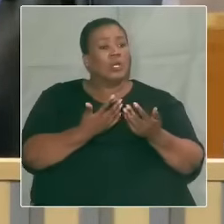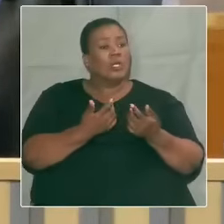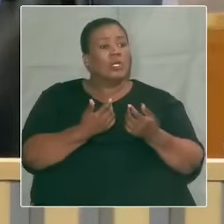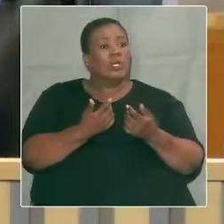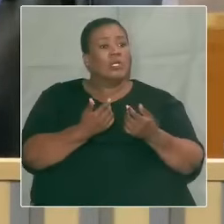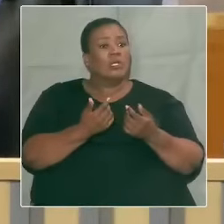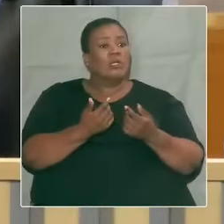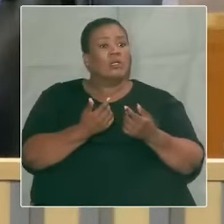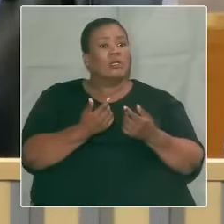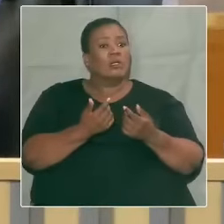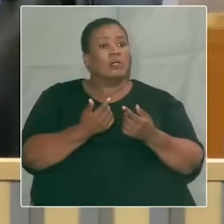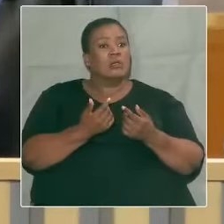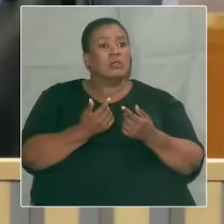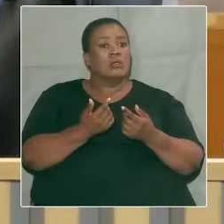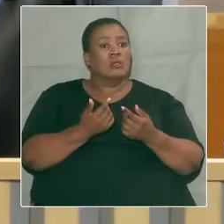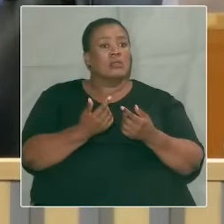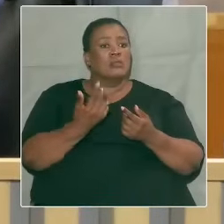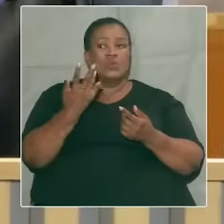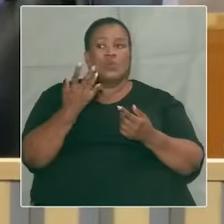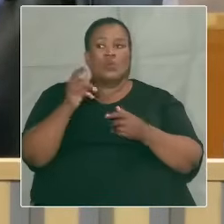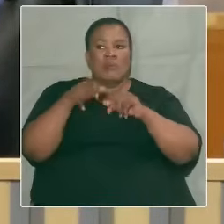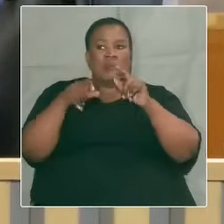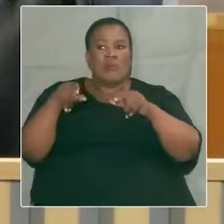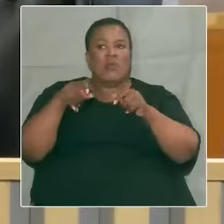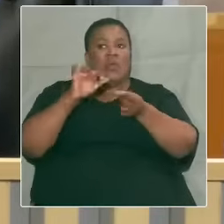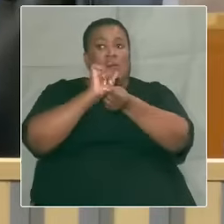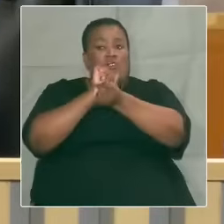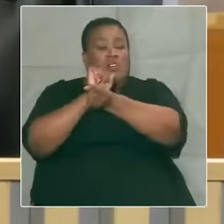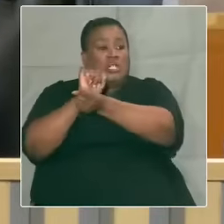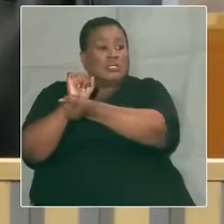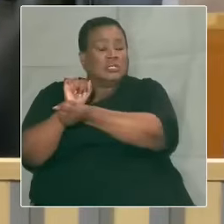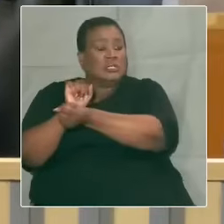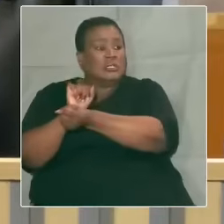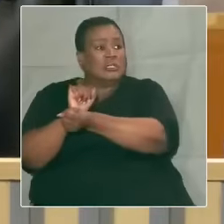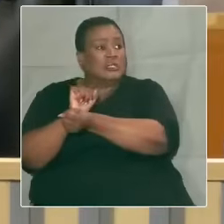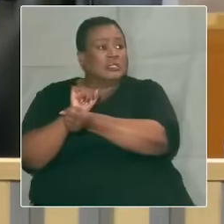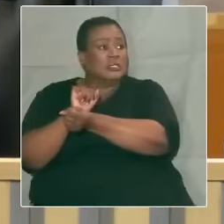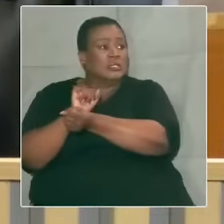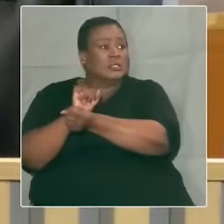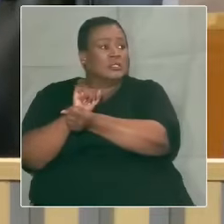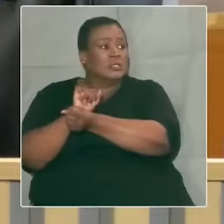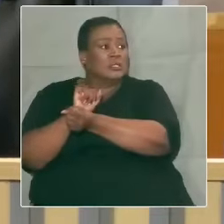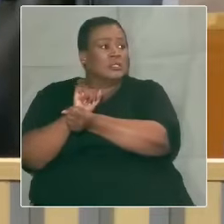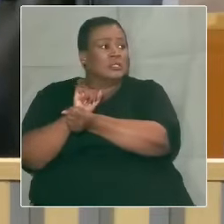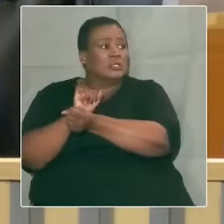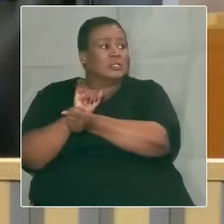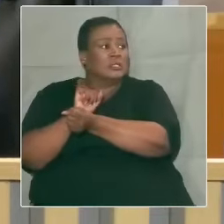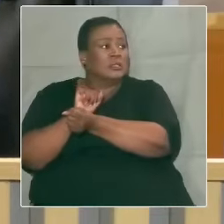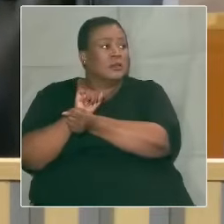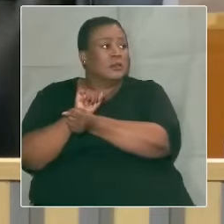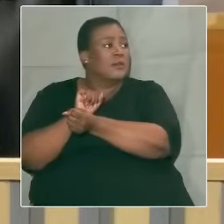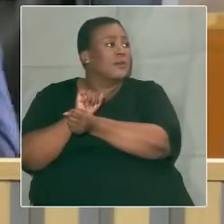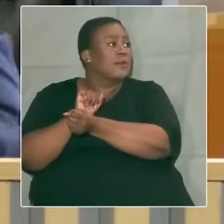be arrests for the sake of it, and that it would be arrests that are justified in the circumstances.